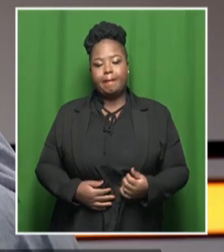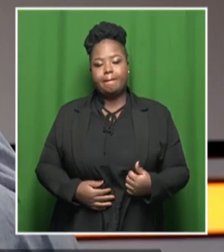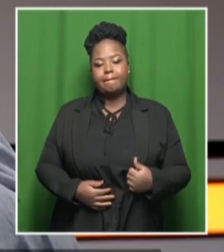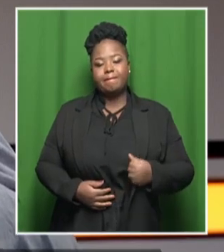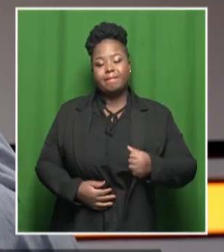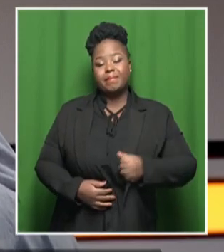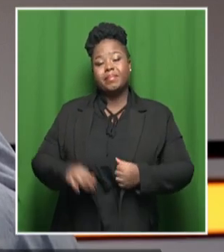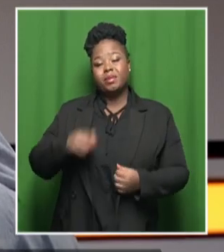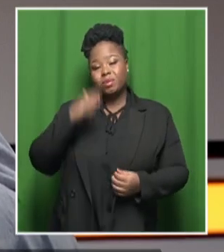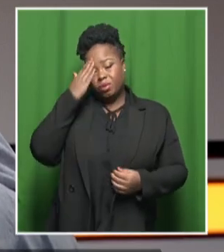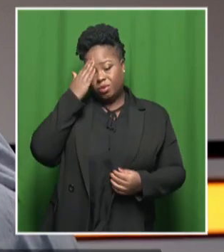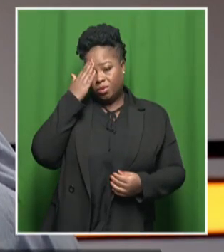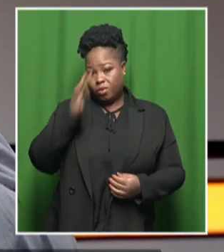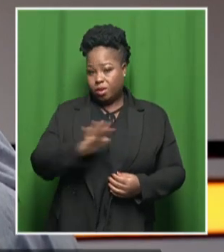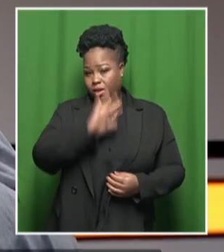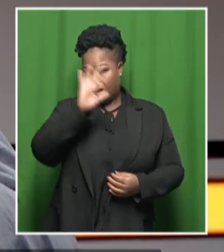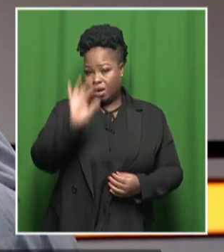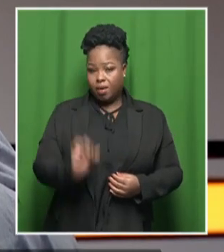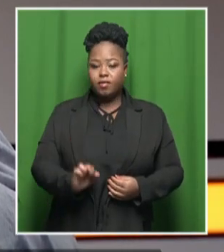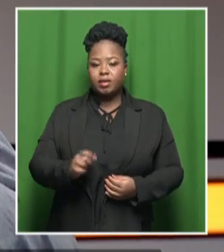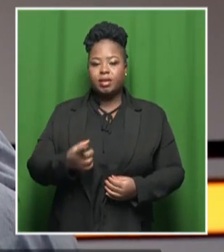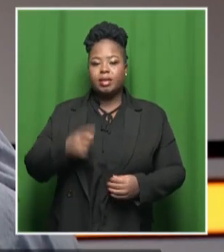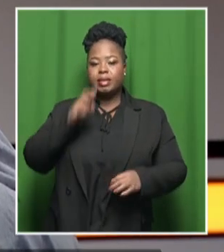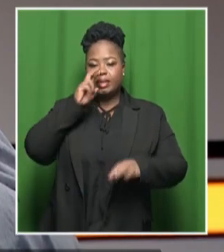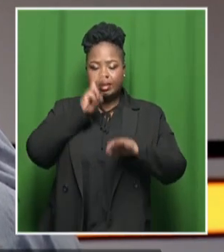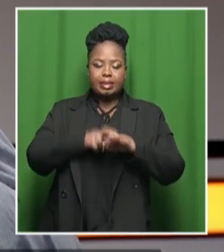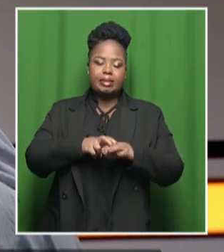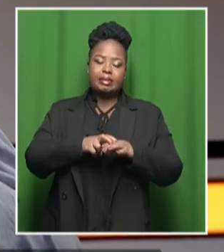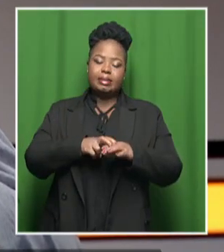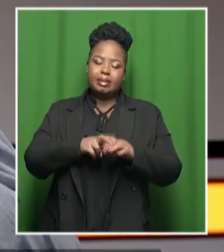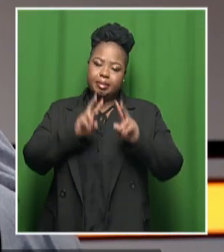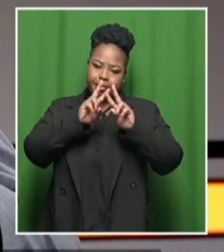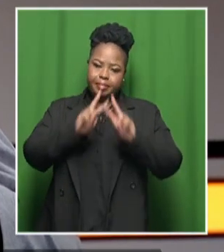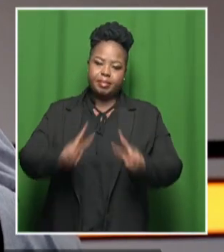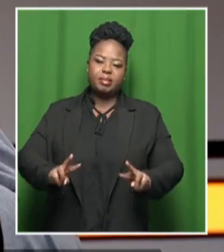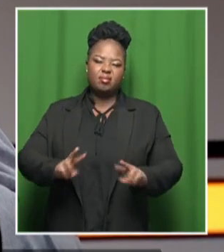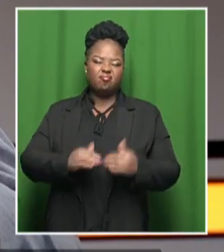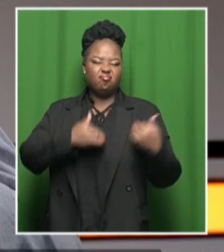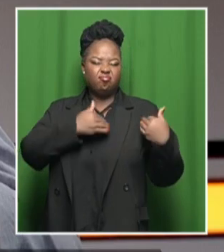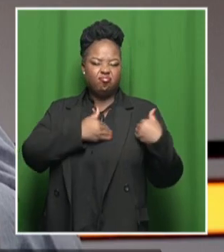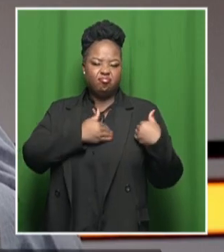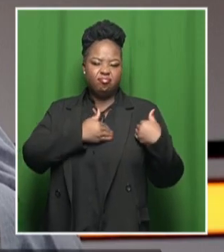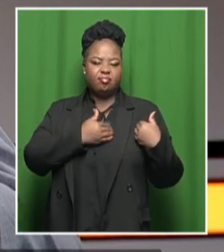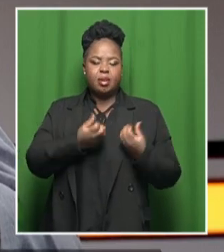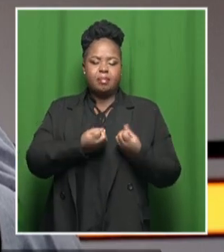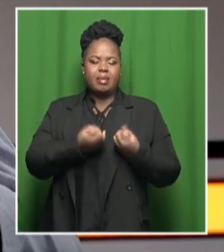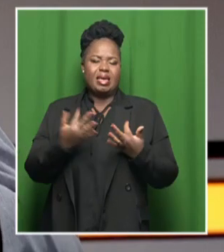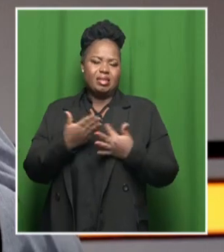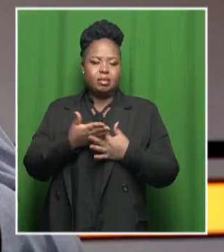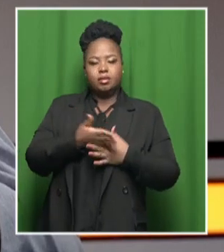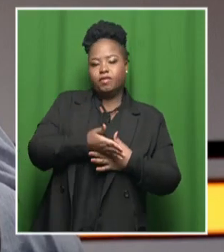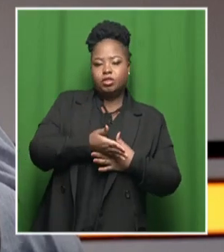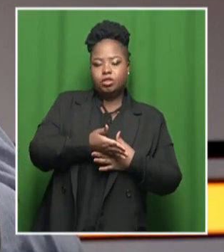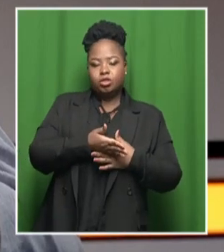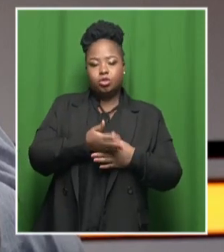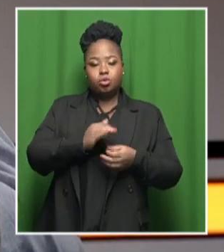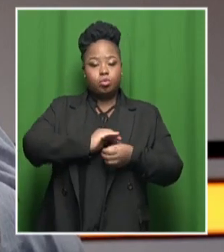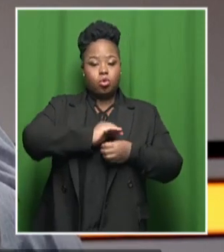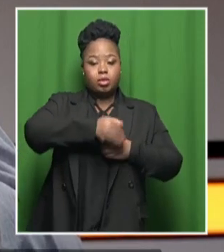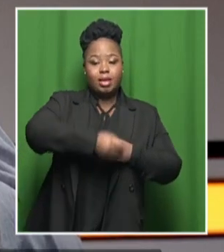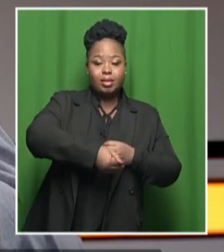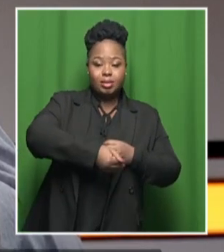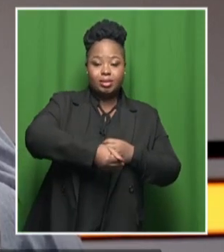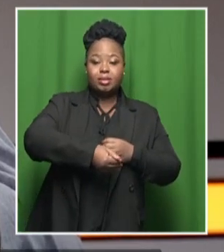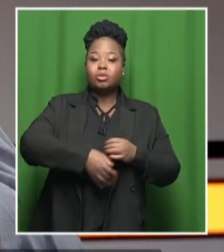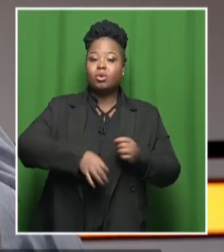Africa needs peace and security, there are a lot of intervention, not really to protect